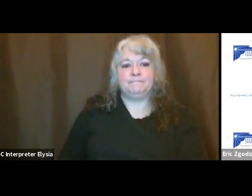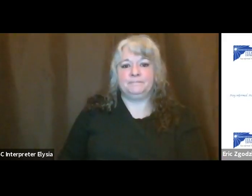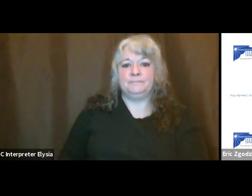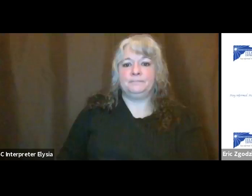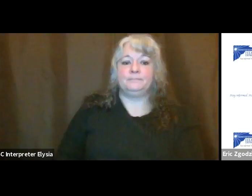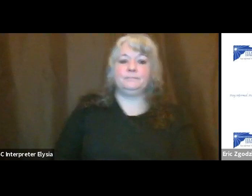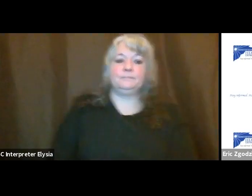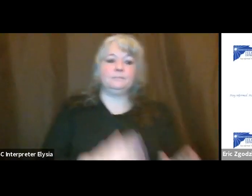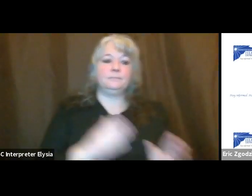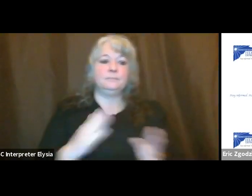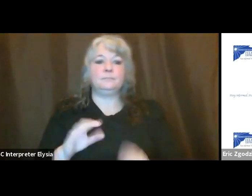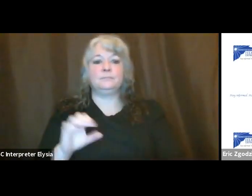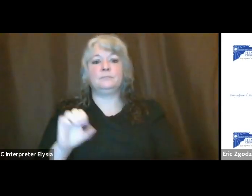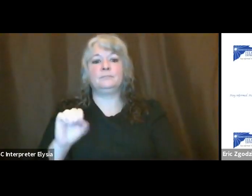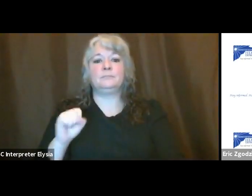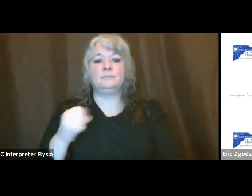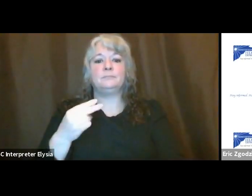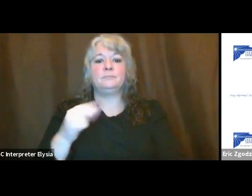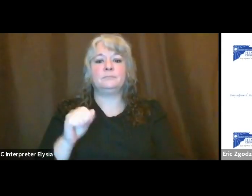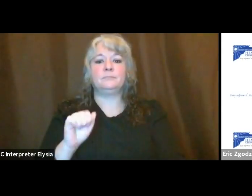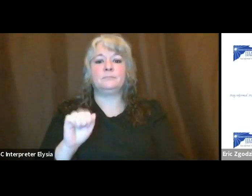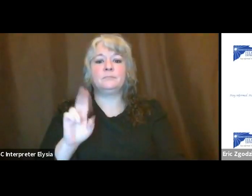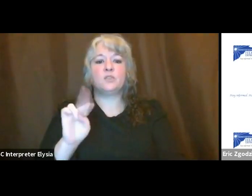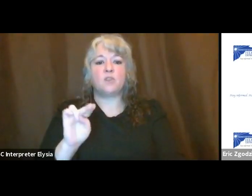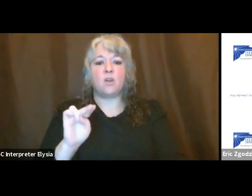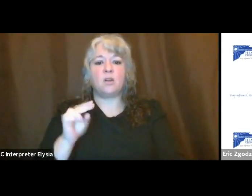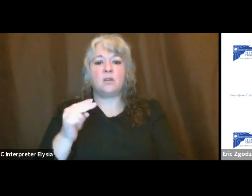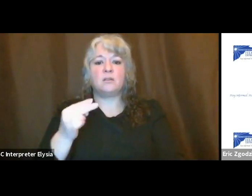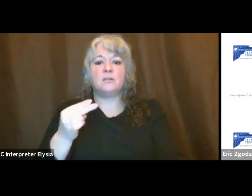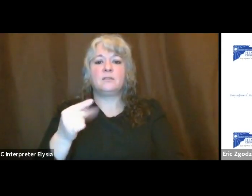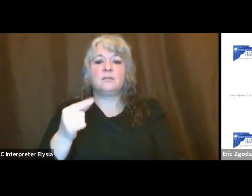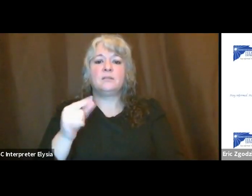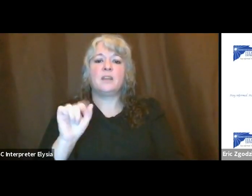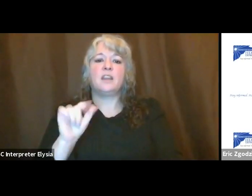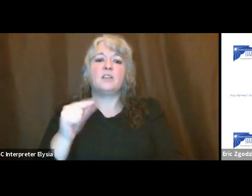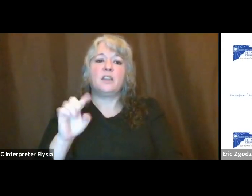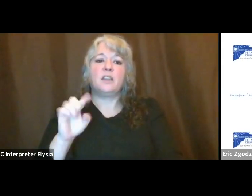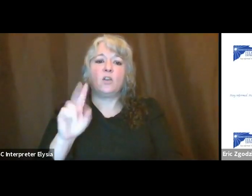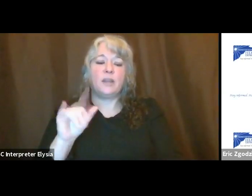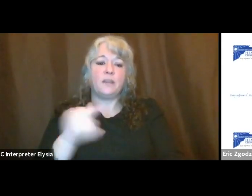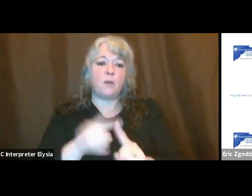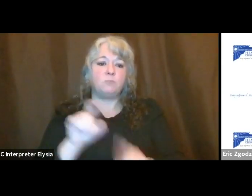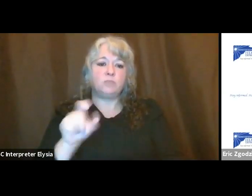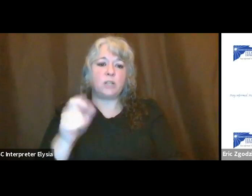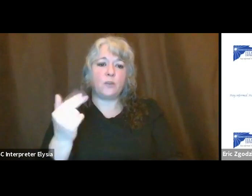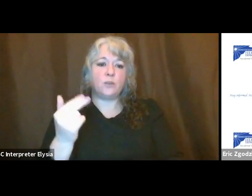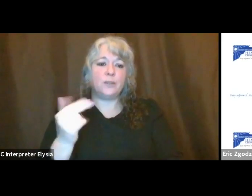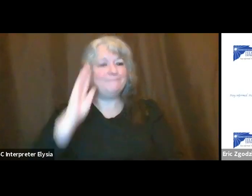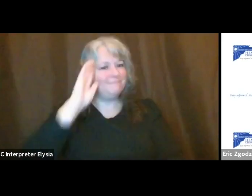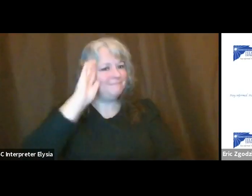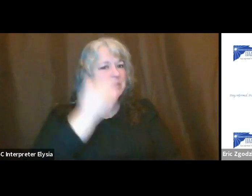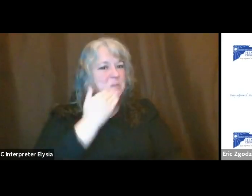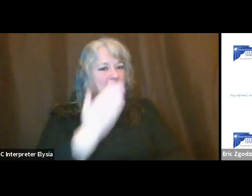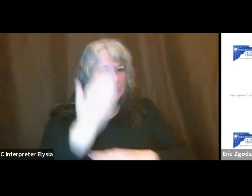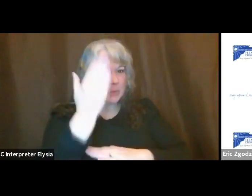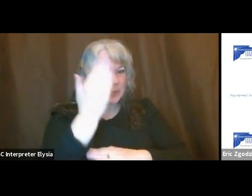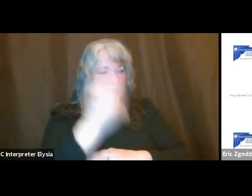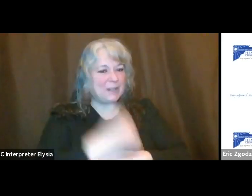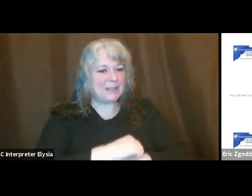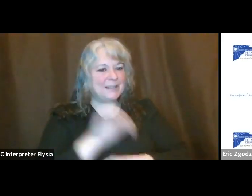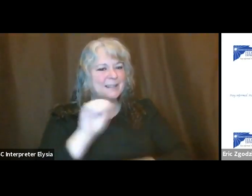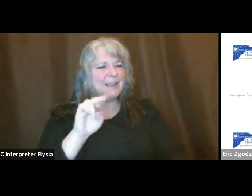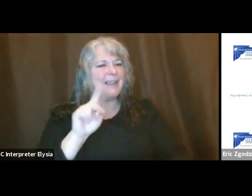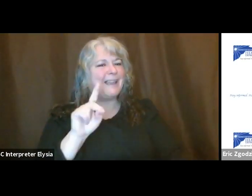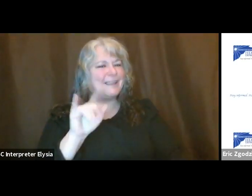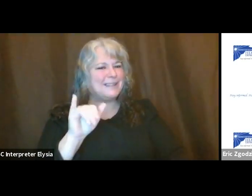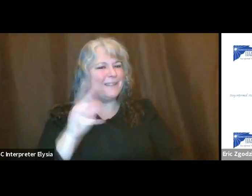Sean with Channel 13, please go ahead and ask your question. Eric, good morning. And Andy, you got a little bit of my question in